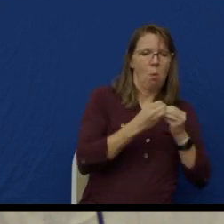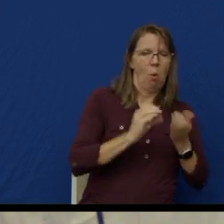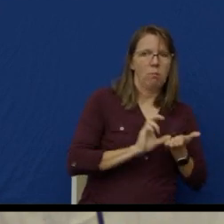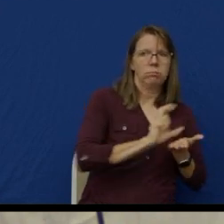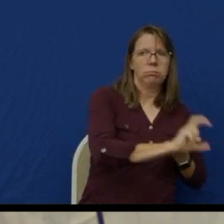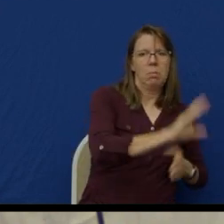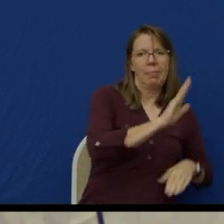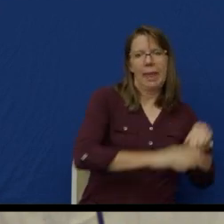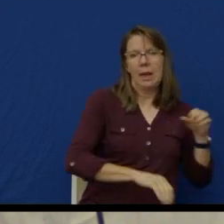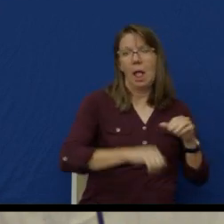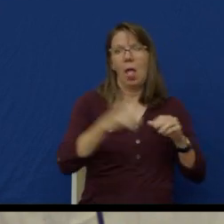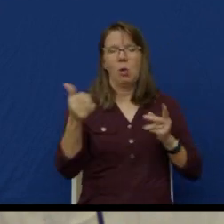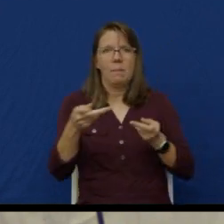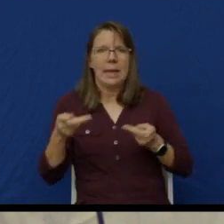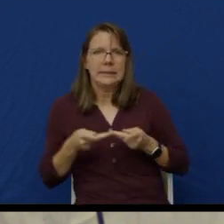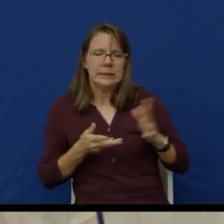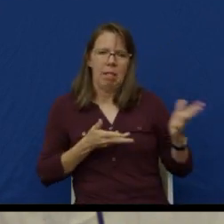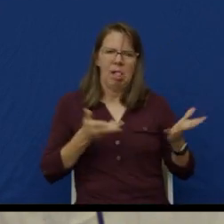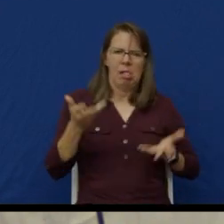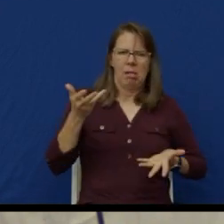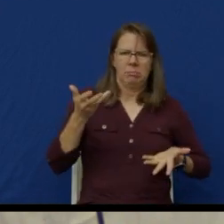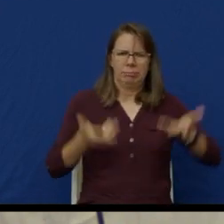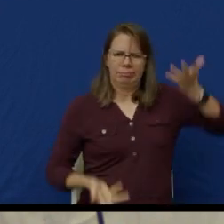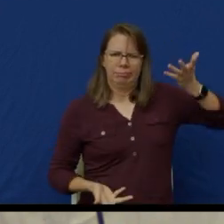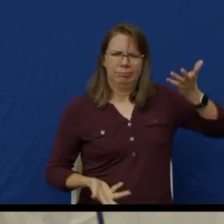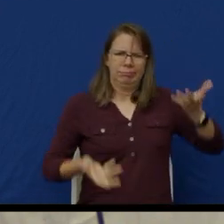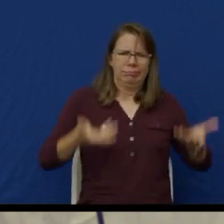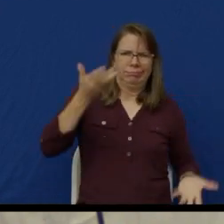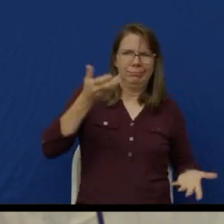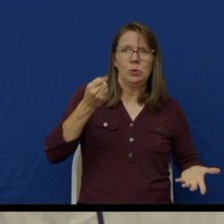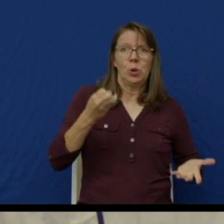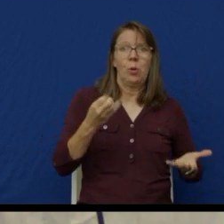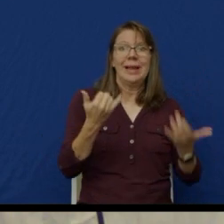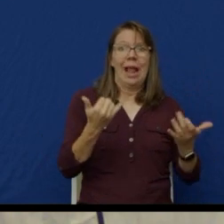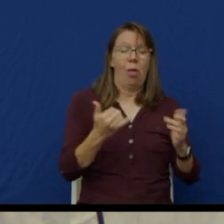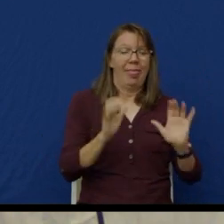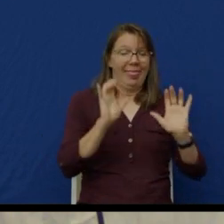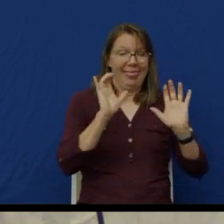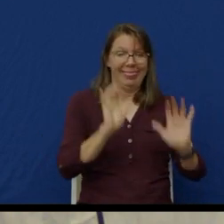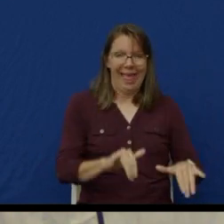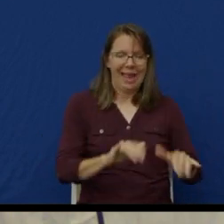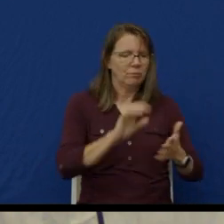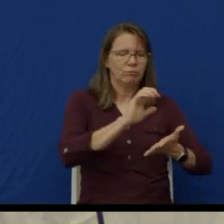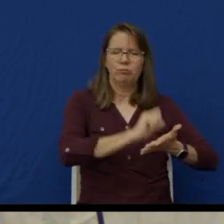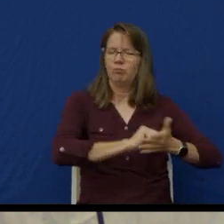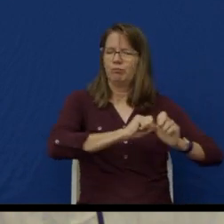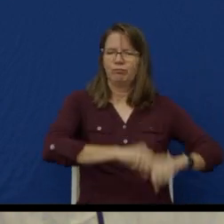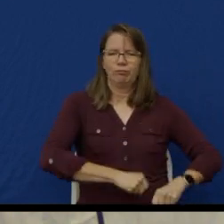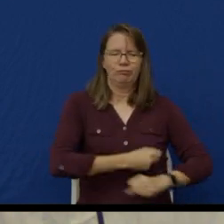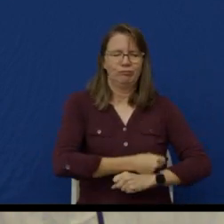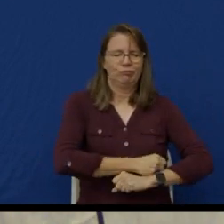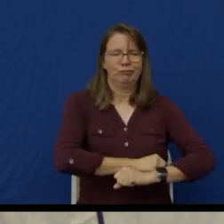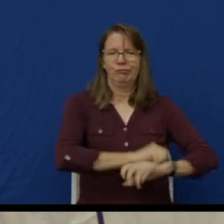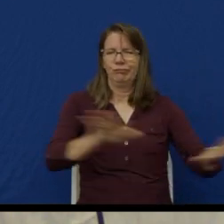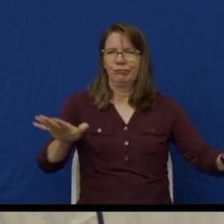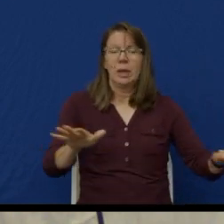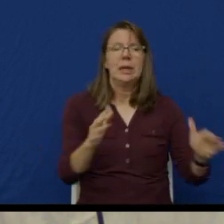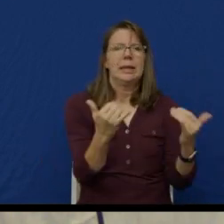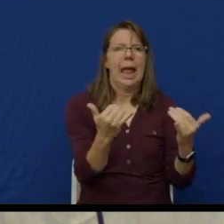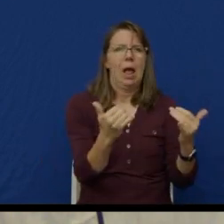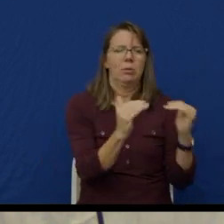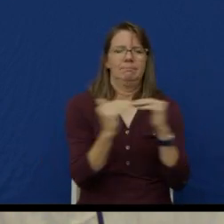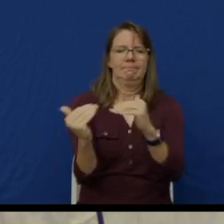LAVEC. So that record amount of funding did away with that issue, which is great. And so now they are putting